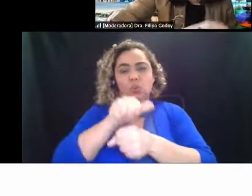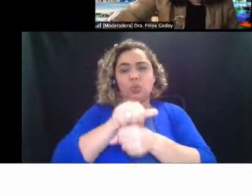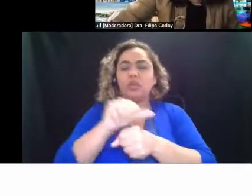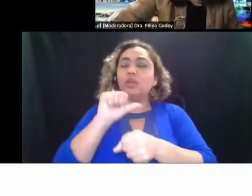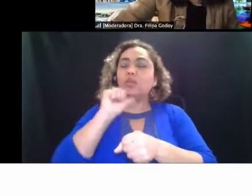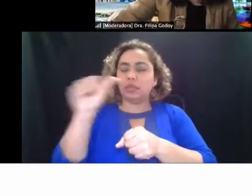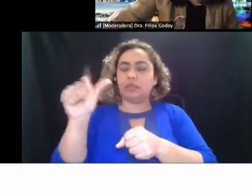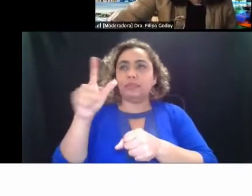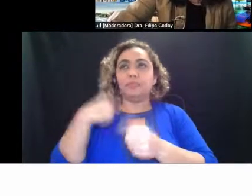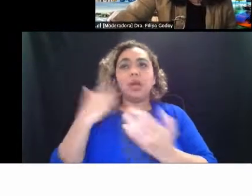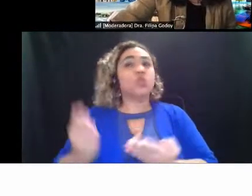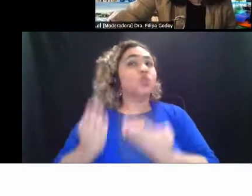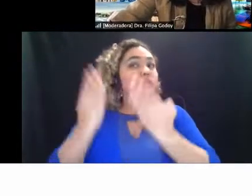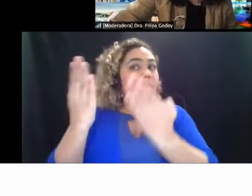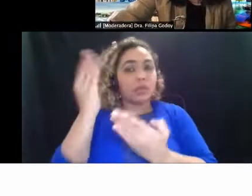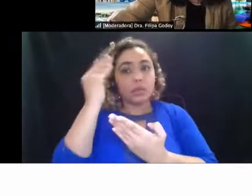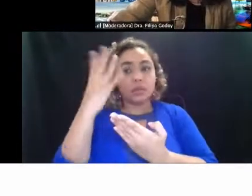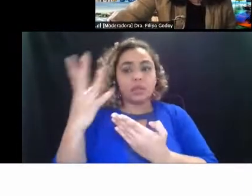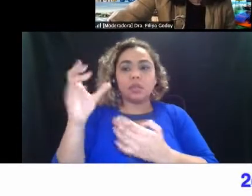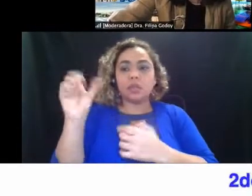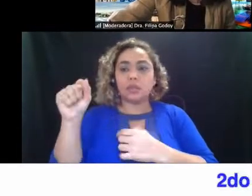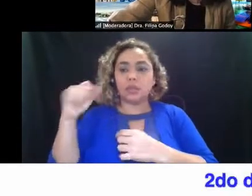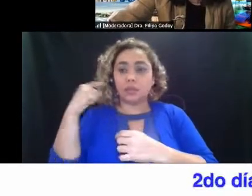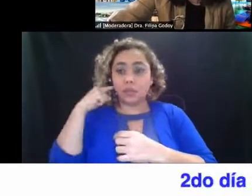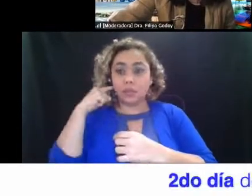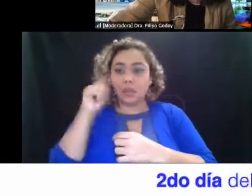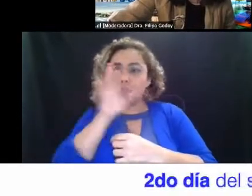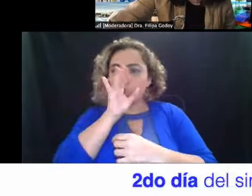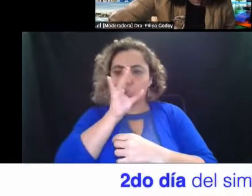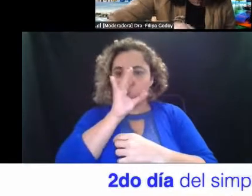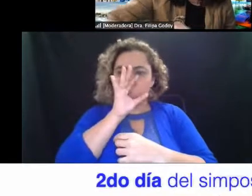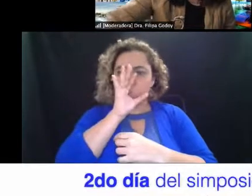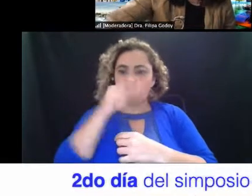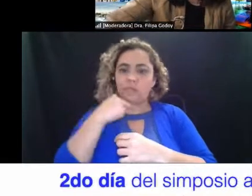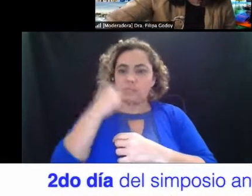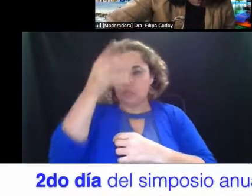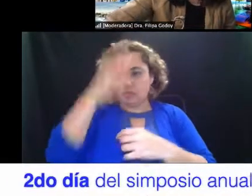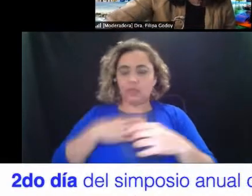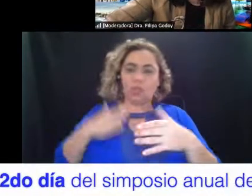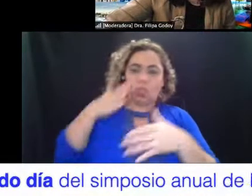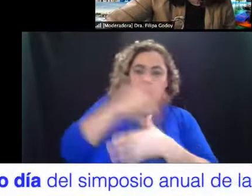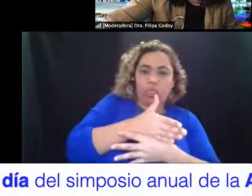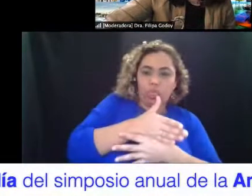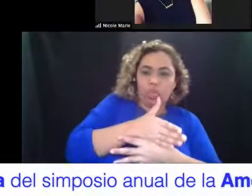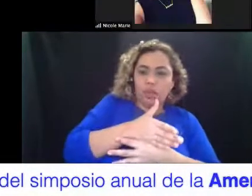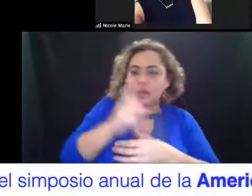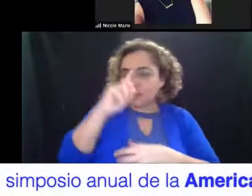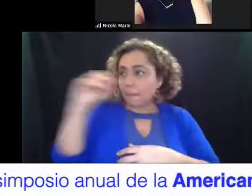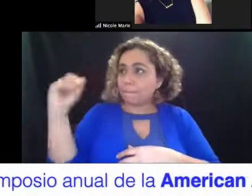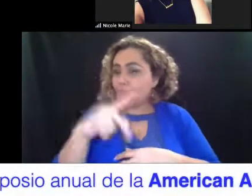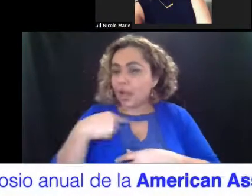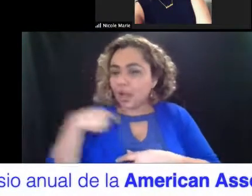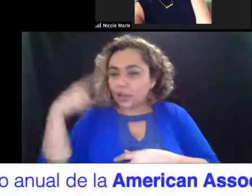it's a suggestion. There's a professor here in Puerto Rico. Oh, sorry, I think he's coming back.